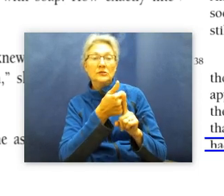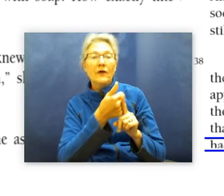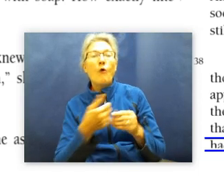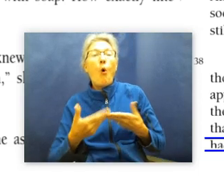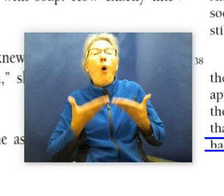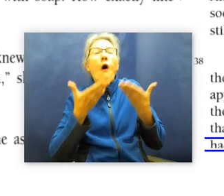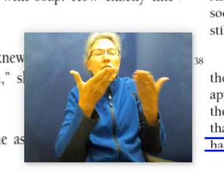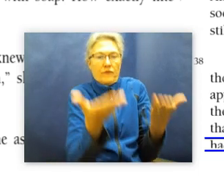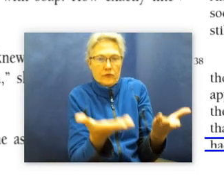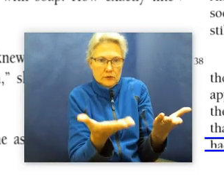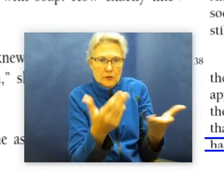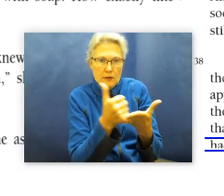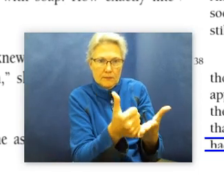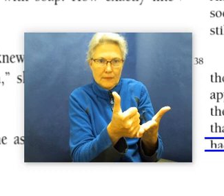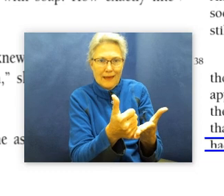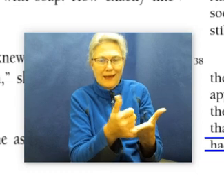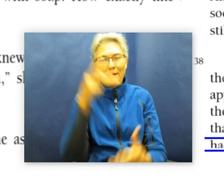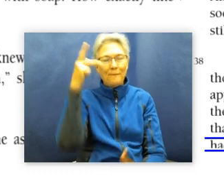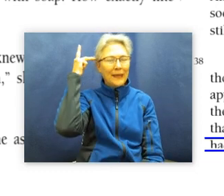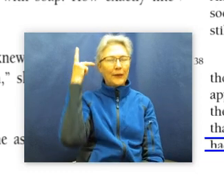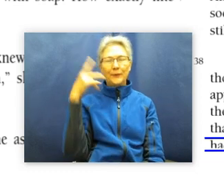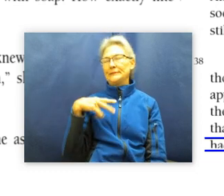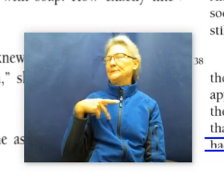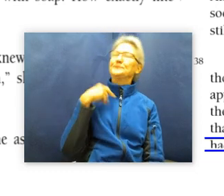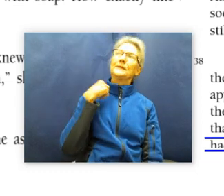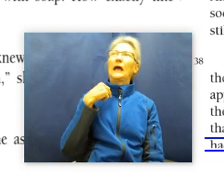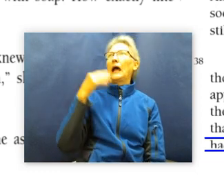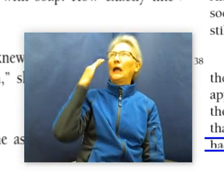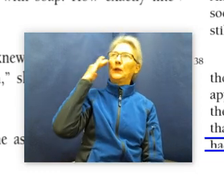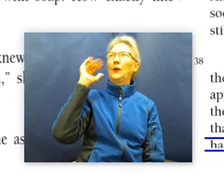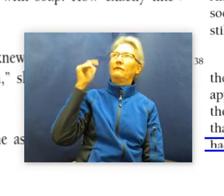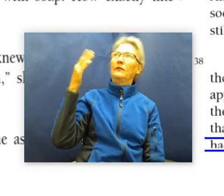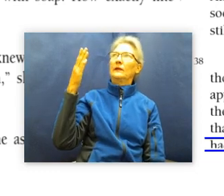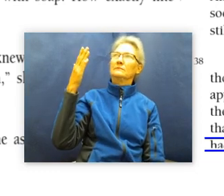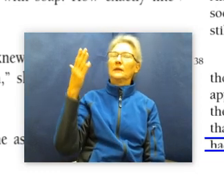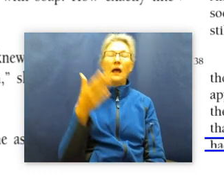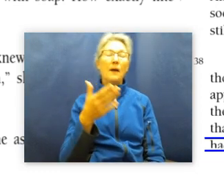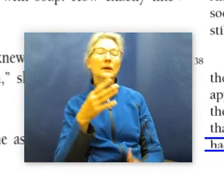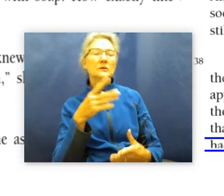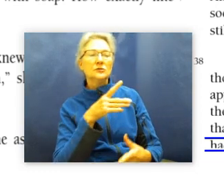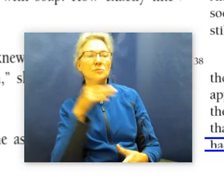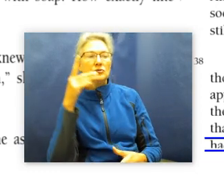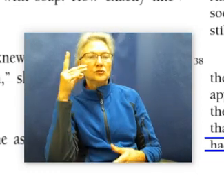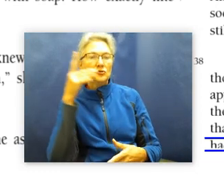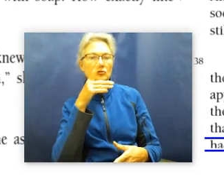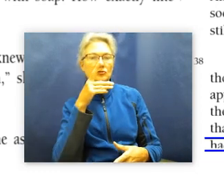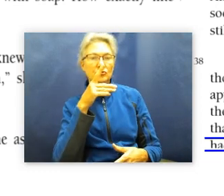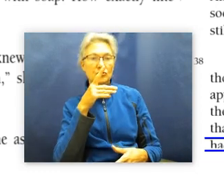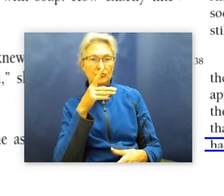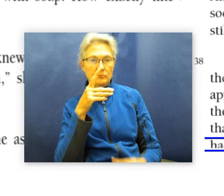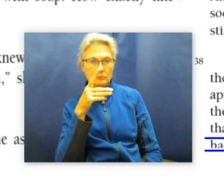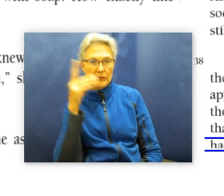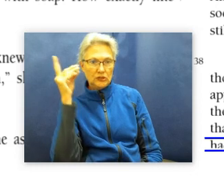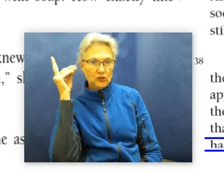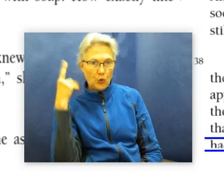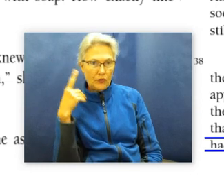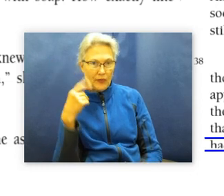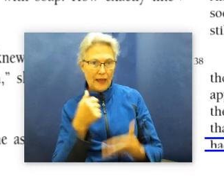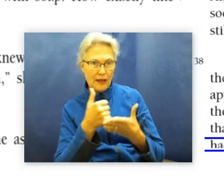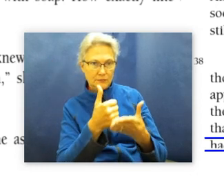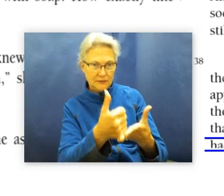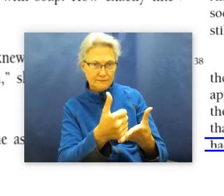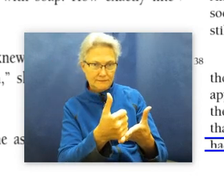seemed like he knew everything, so Dorothy was the one who stepped up to help him. Then, thinking about